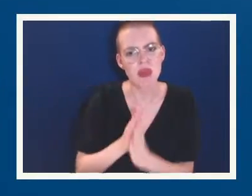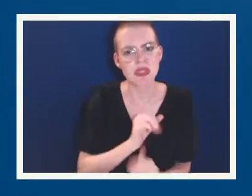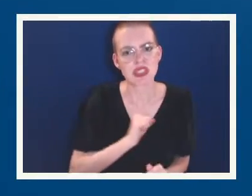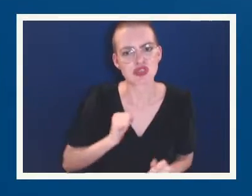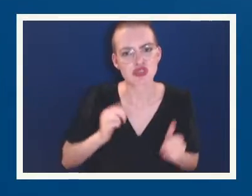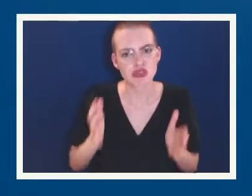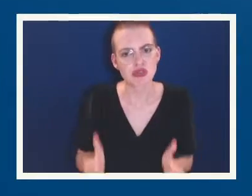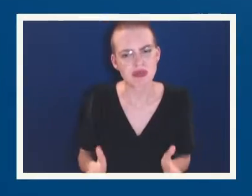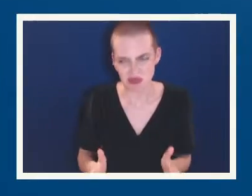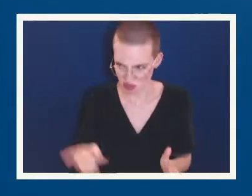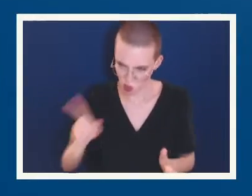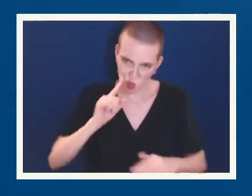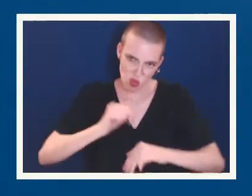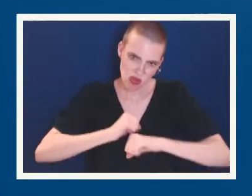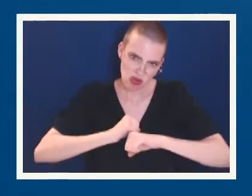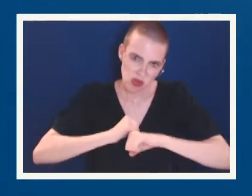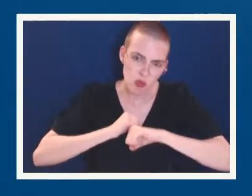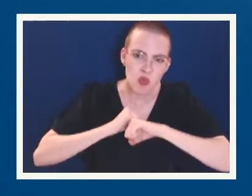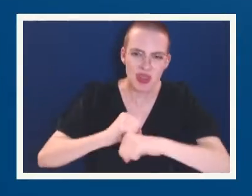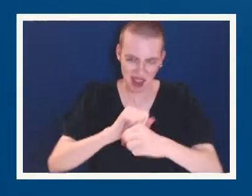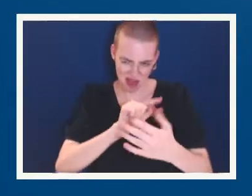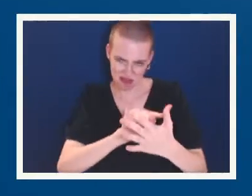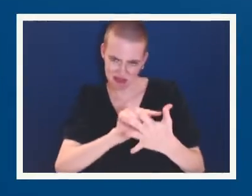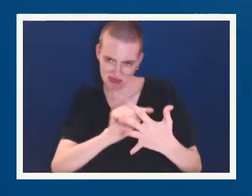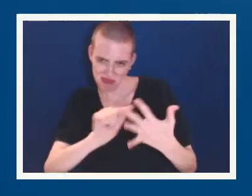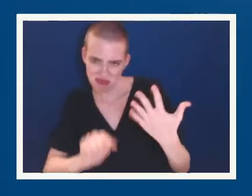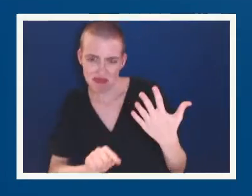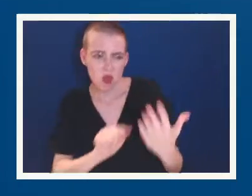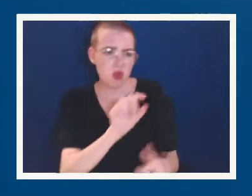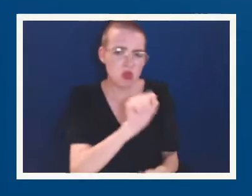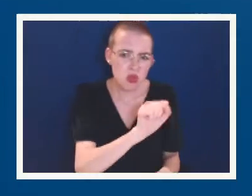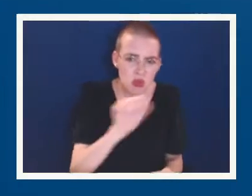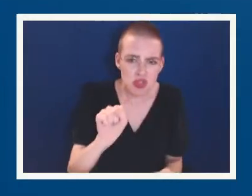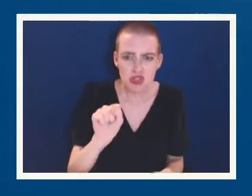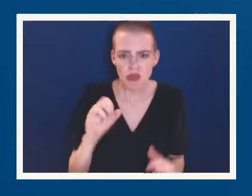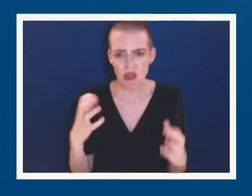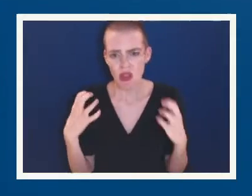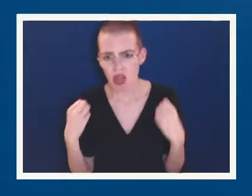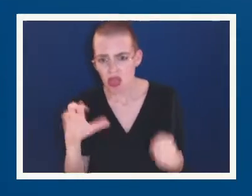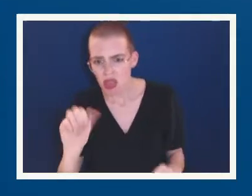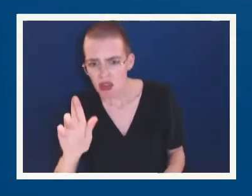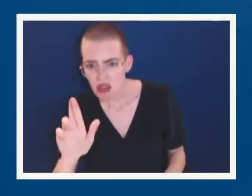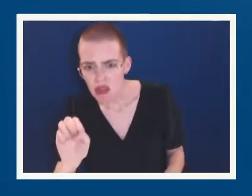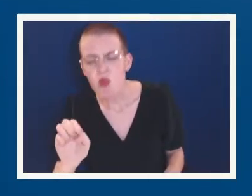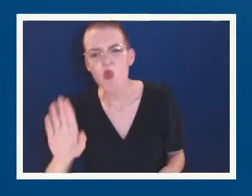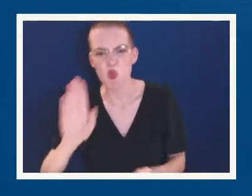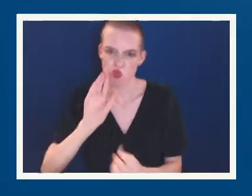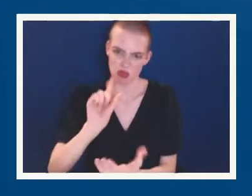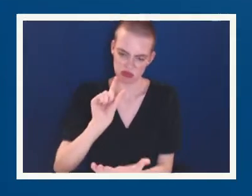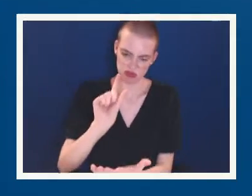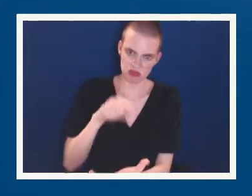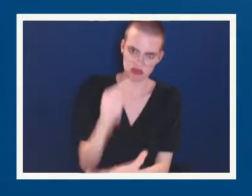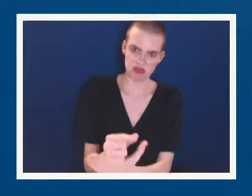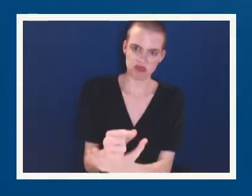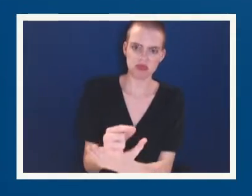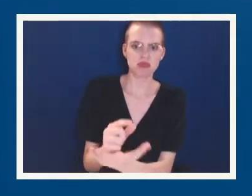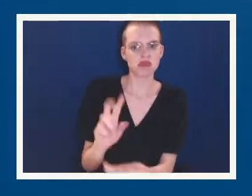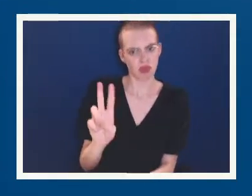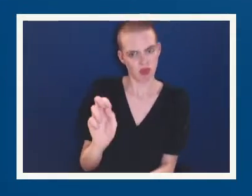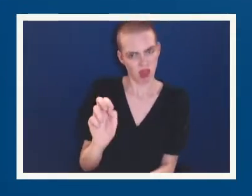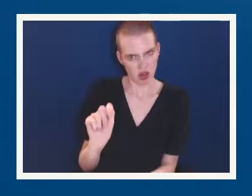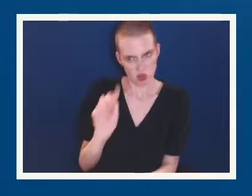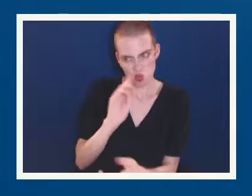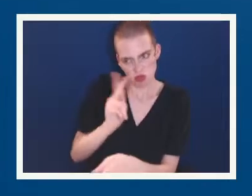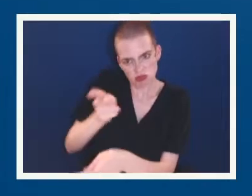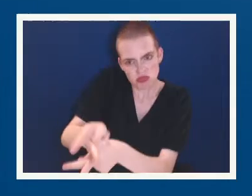He'll protect and strengthen Social Security and Medicare, and will guarantee that veterans are always cared for.